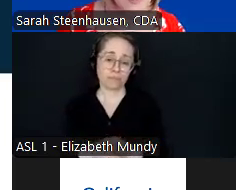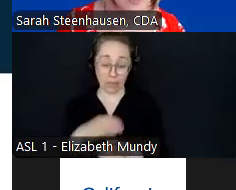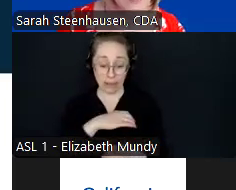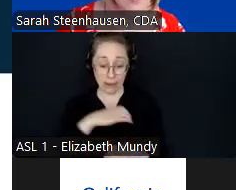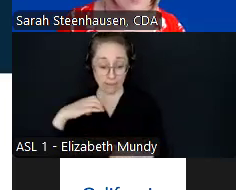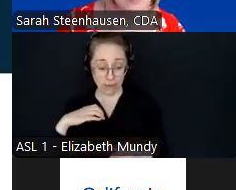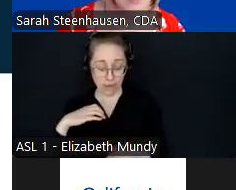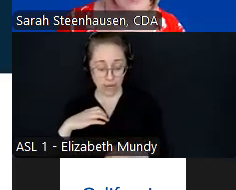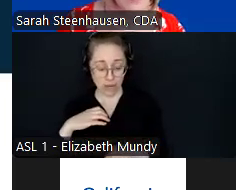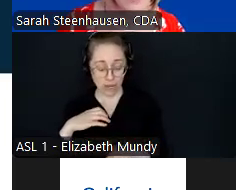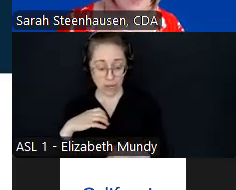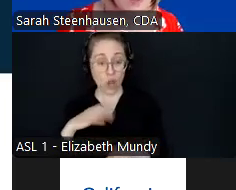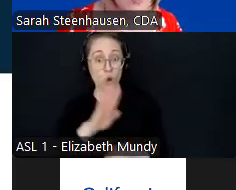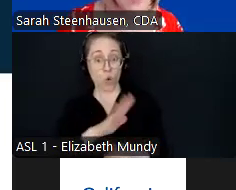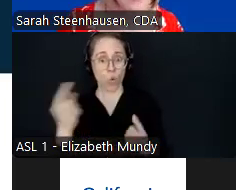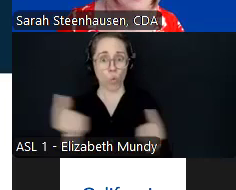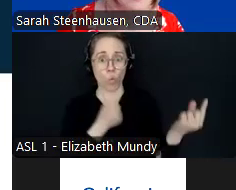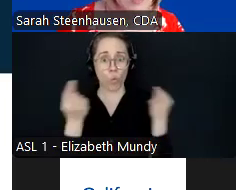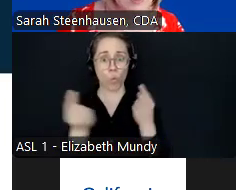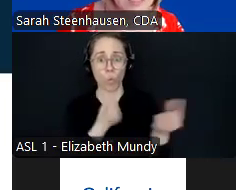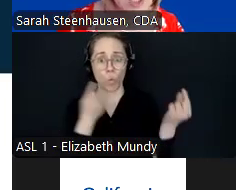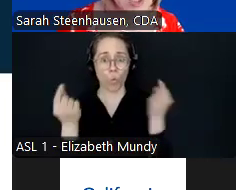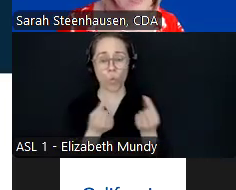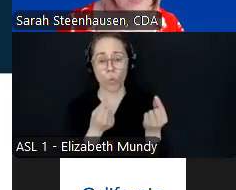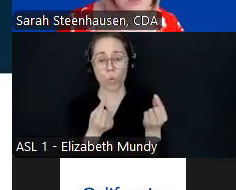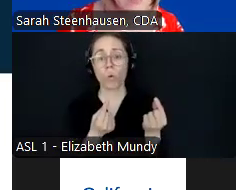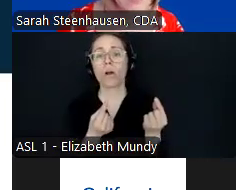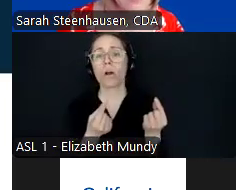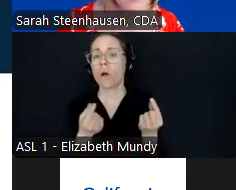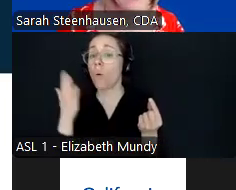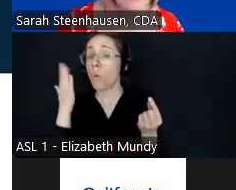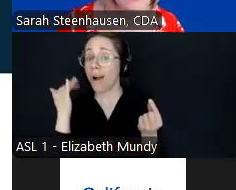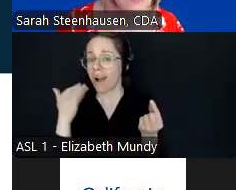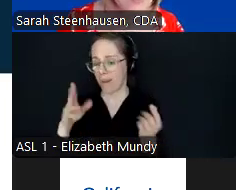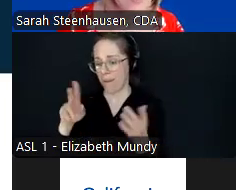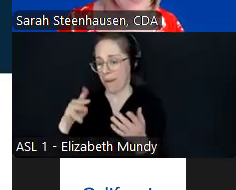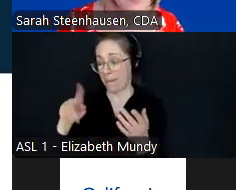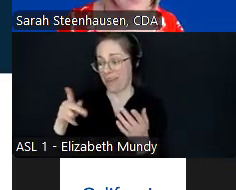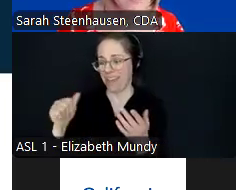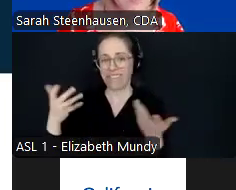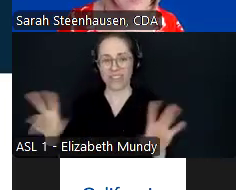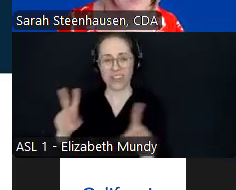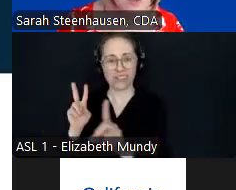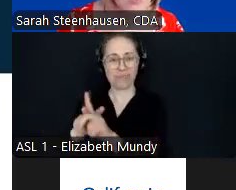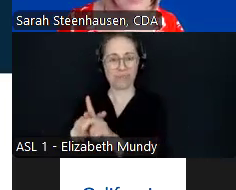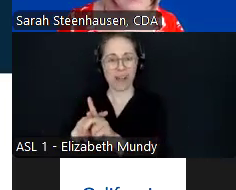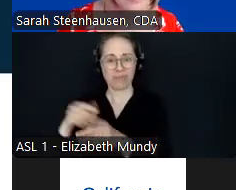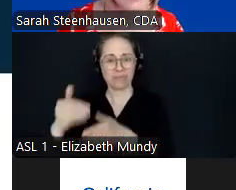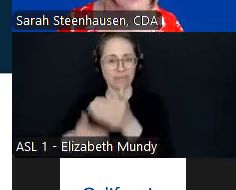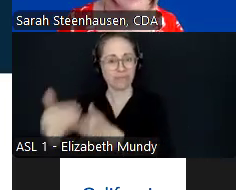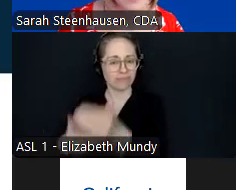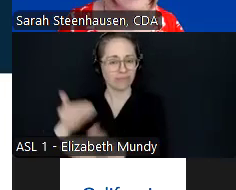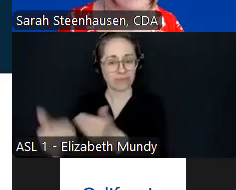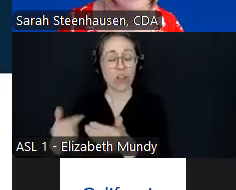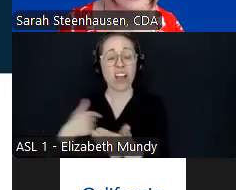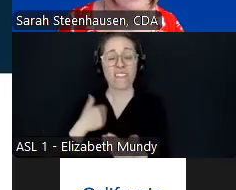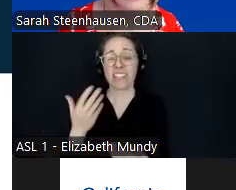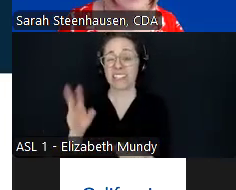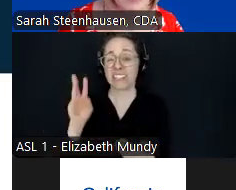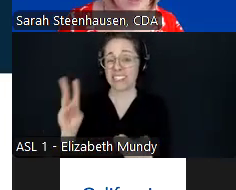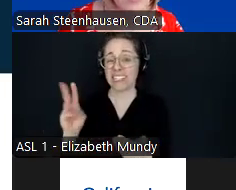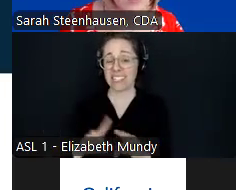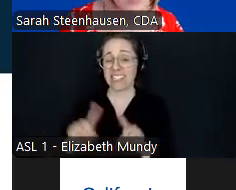focus their efforts now that we are underway in implementation of the plan. We have 6 different stakeholder advisory committees, and